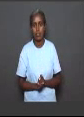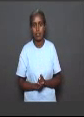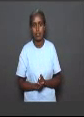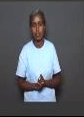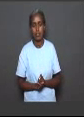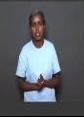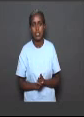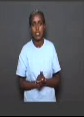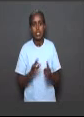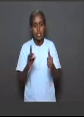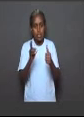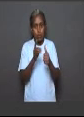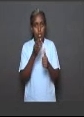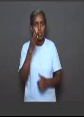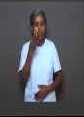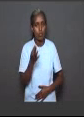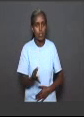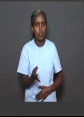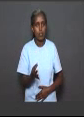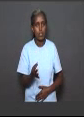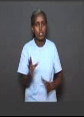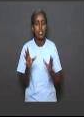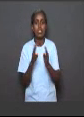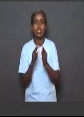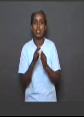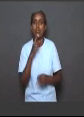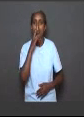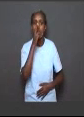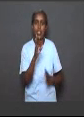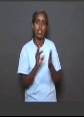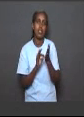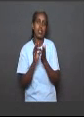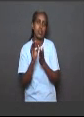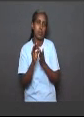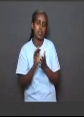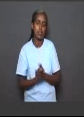The domain of f is the set of real numbers.